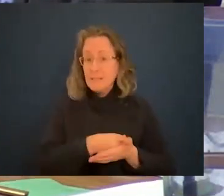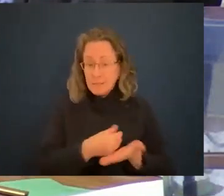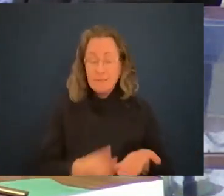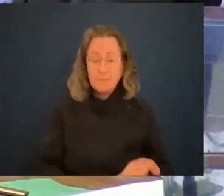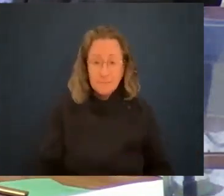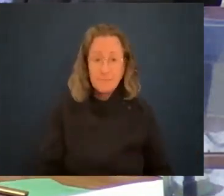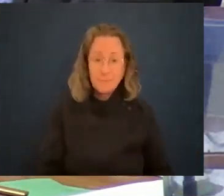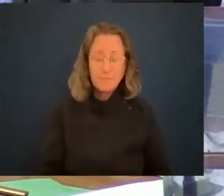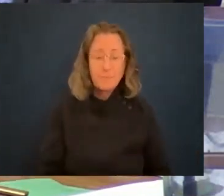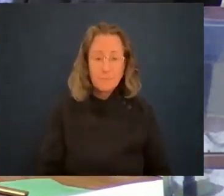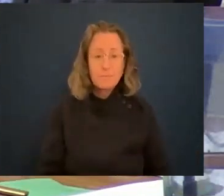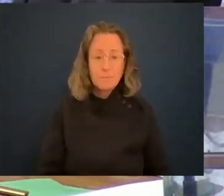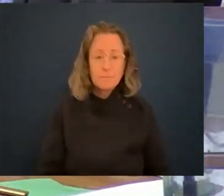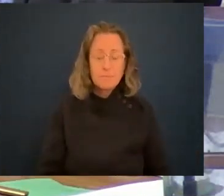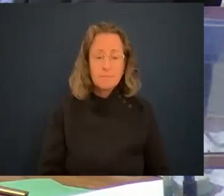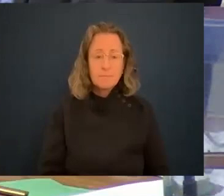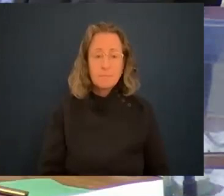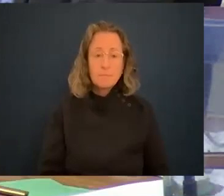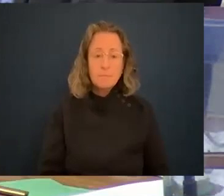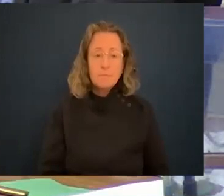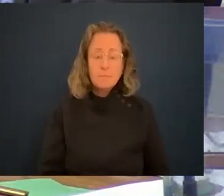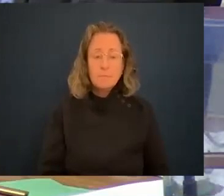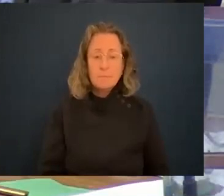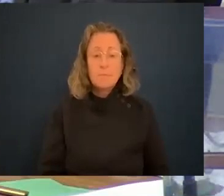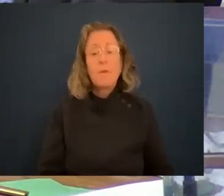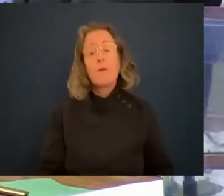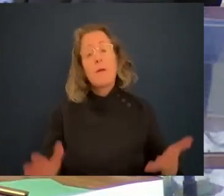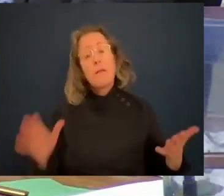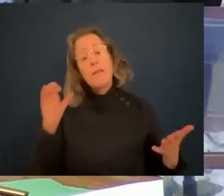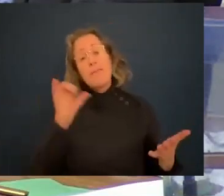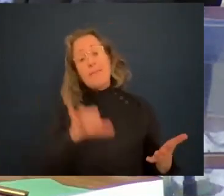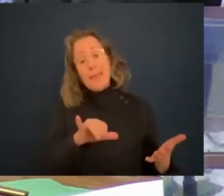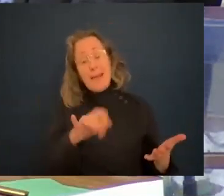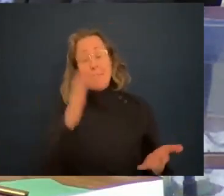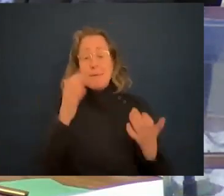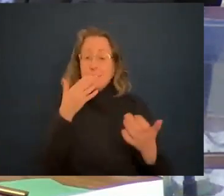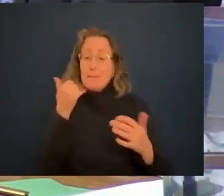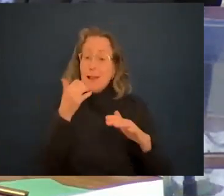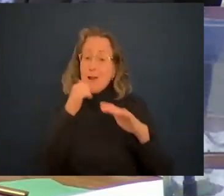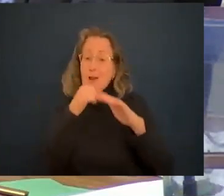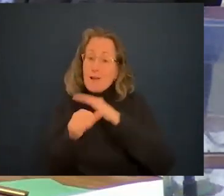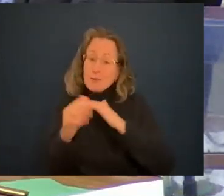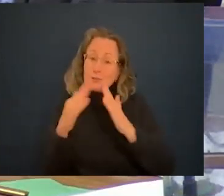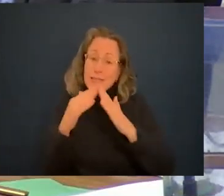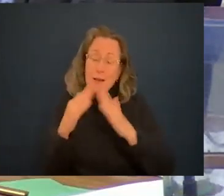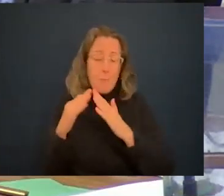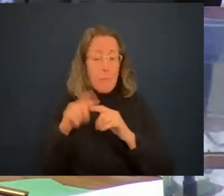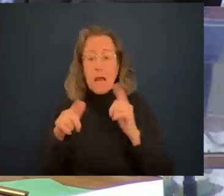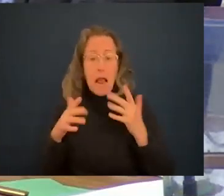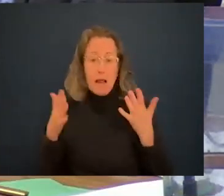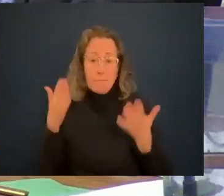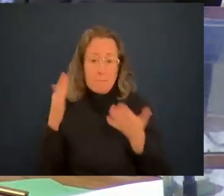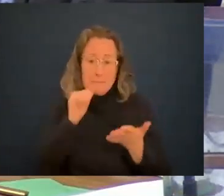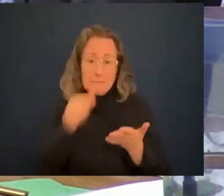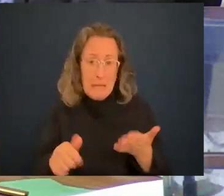happening within an uh an entity inside the town but I don't know if that's necessarily true um so I think those are just